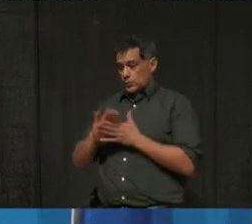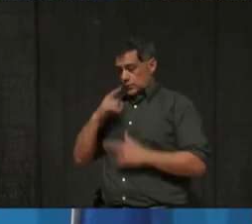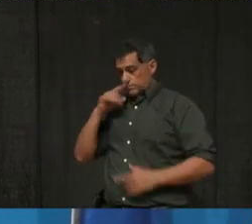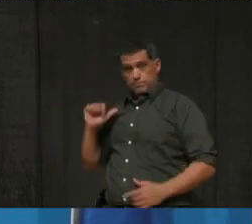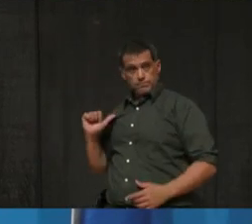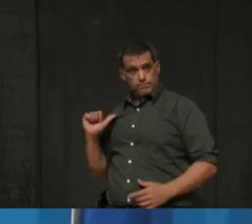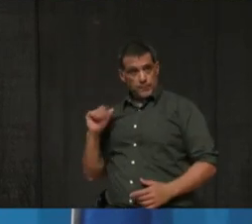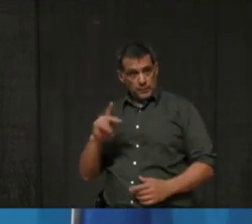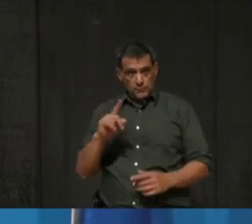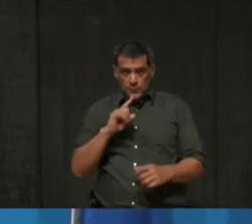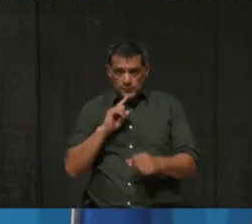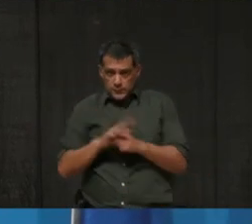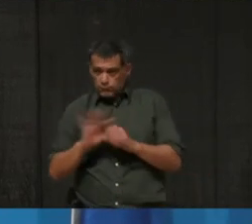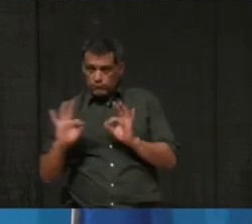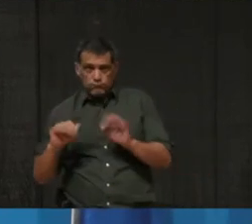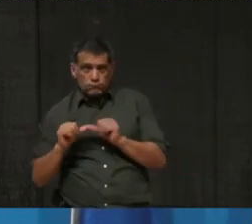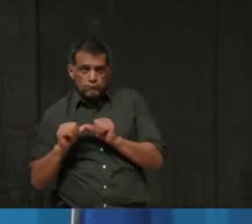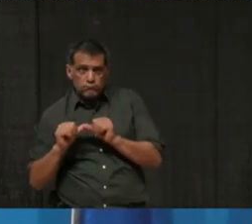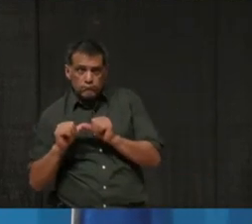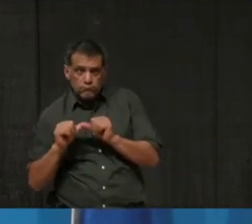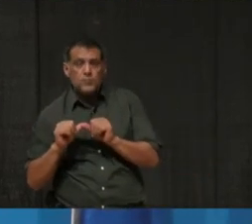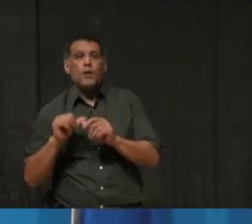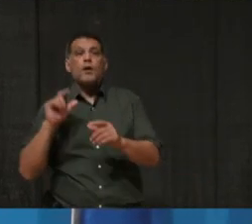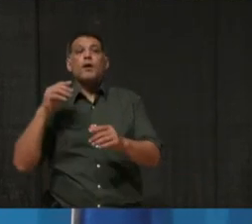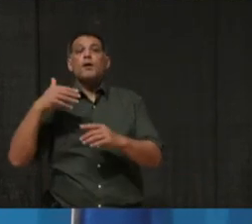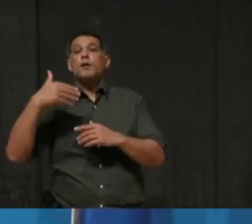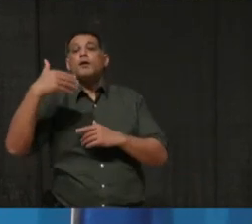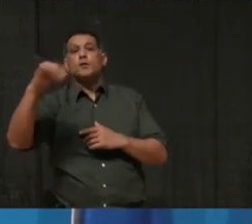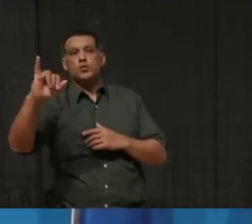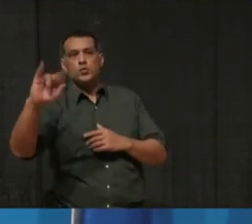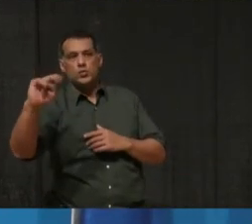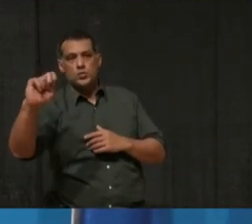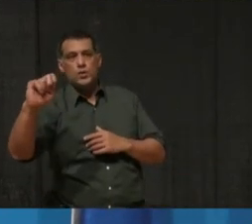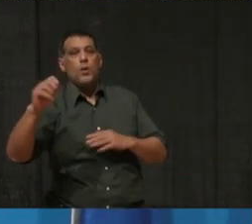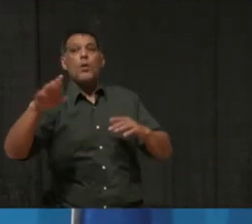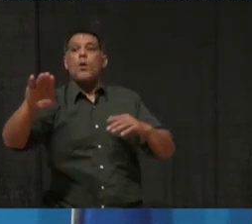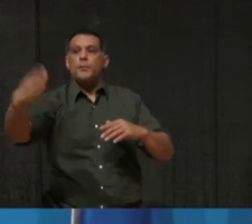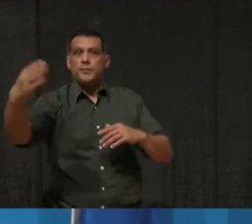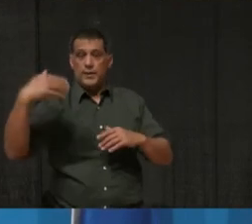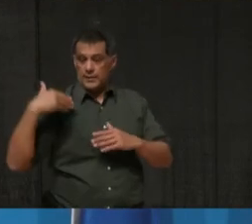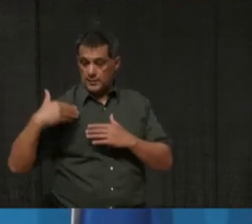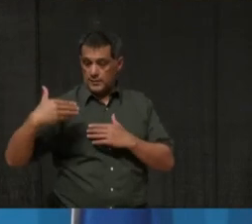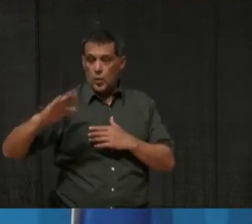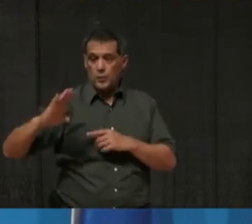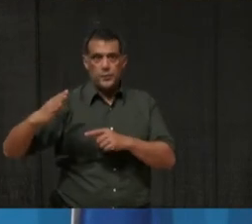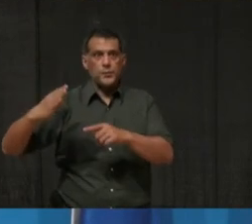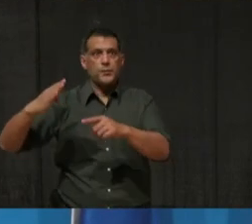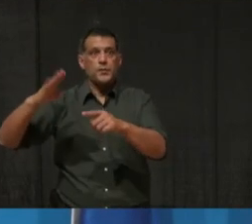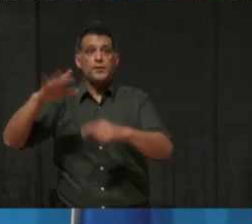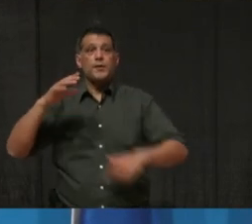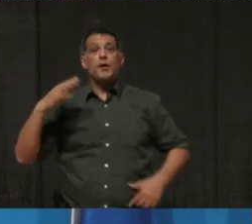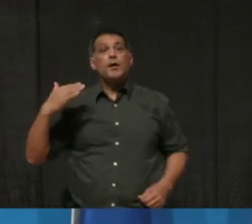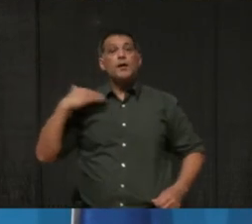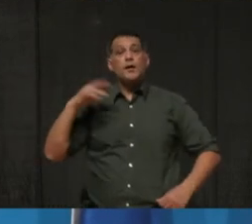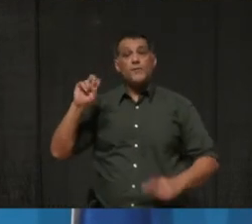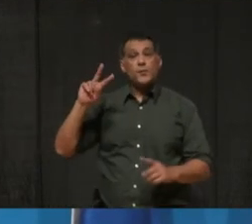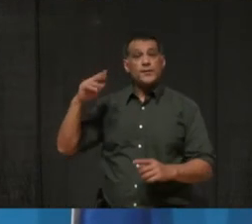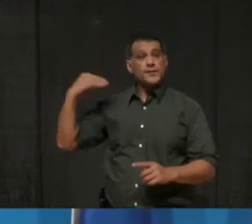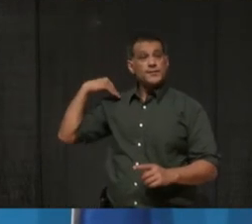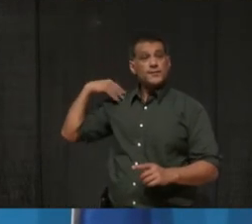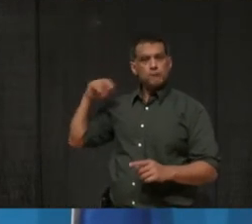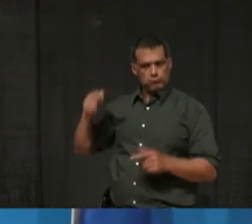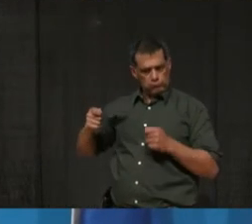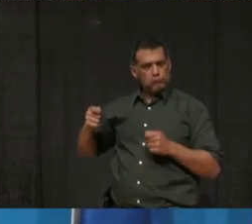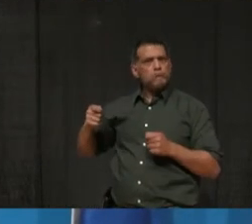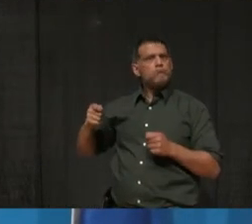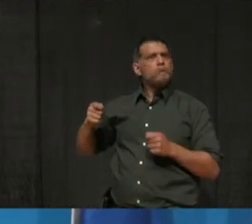school, so the rest of it will have to follow gradually. So it's different from the balance previously, where we were trying to keep some measure of control in place to